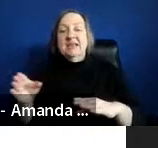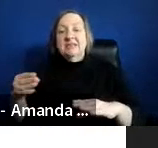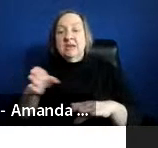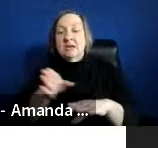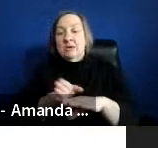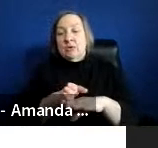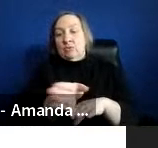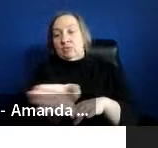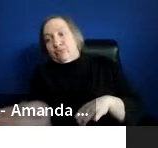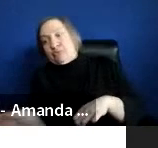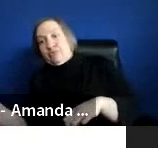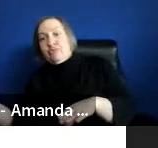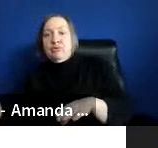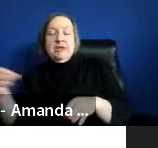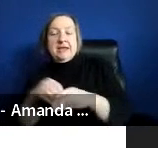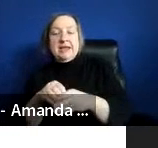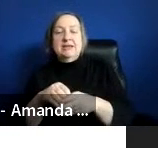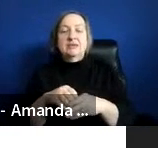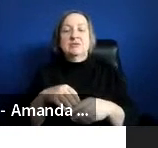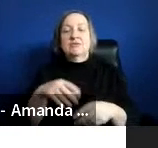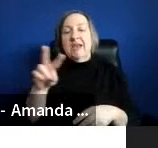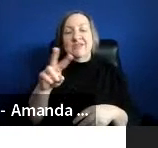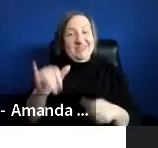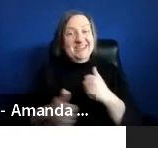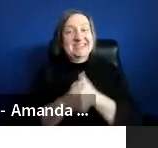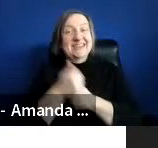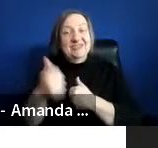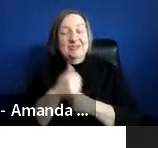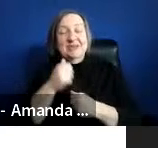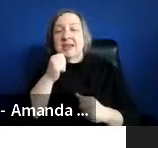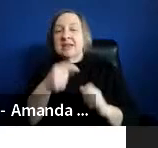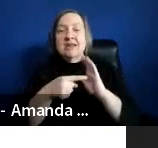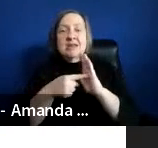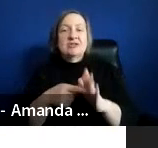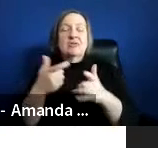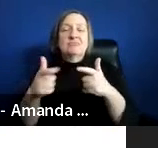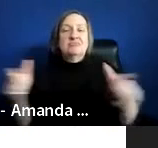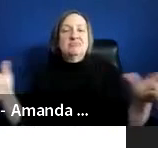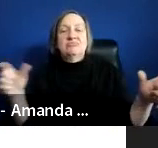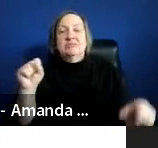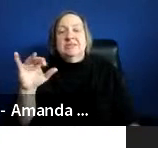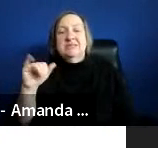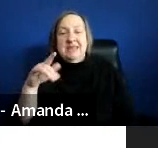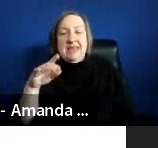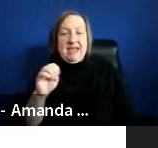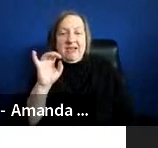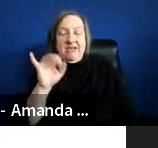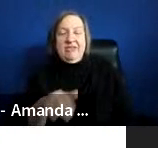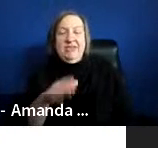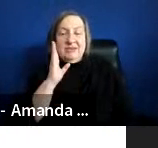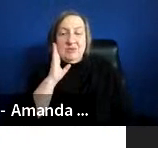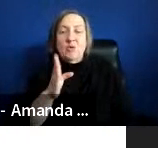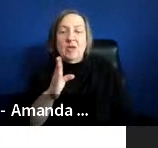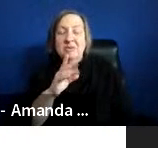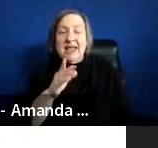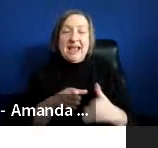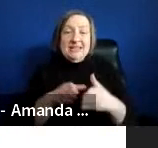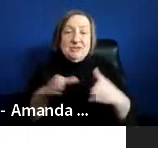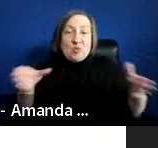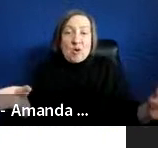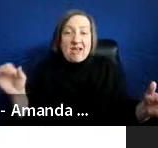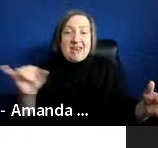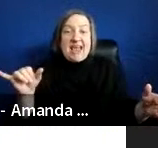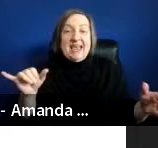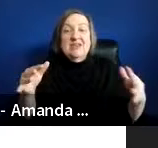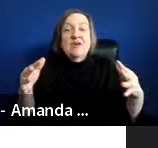Vancouver, which makes this bridge very dangerous. It doesn't show the massive scale. This thing is going to be literally as wide as a football field